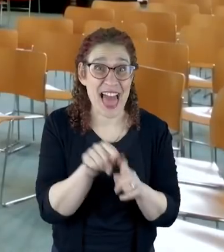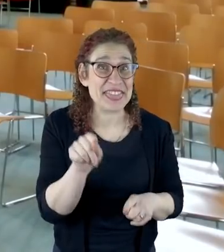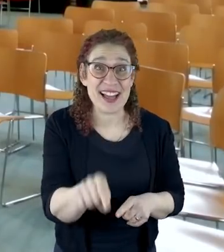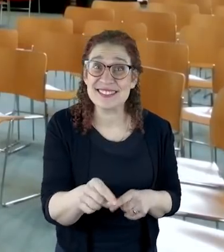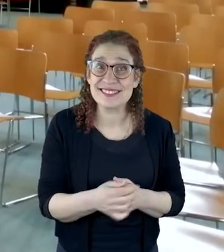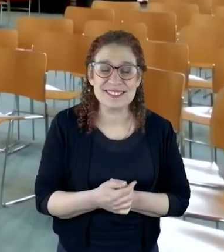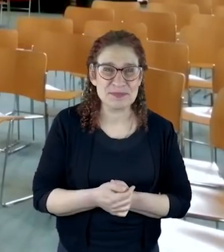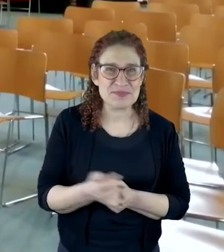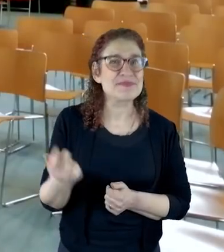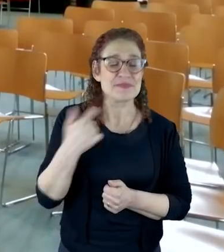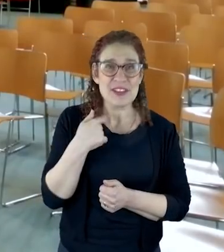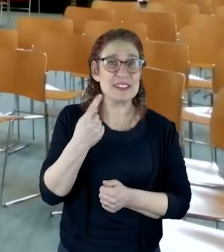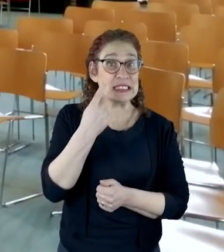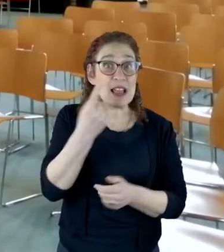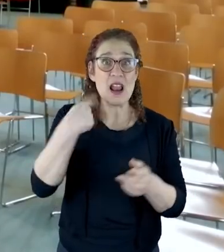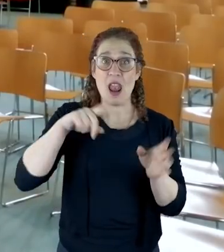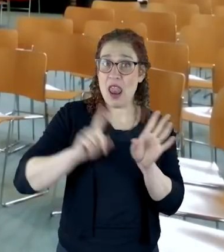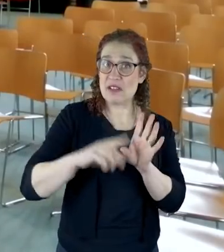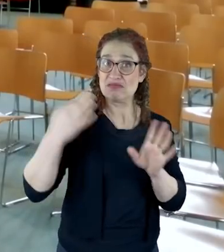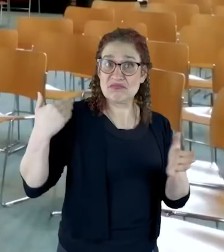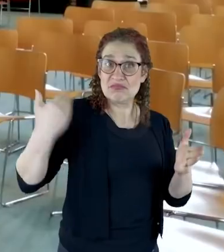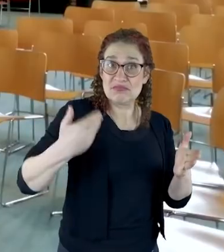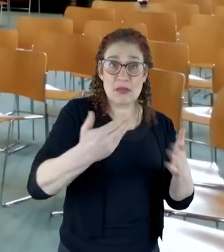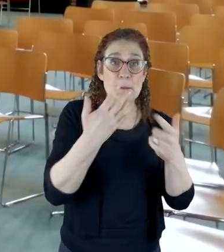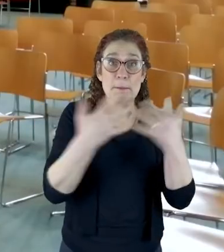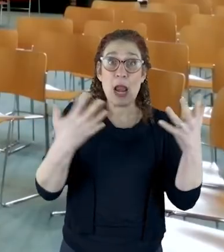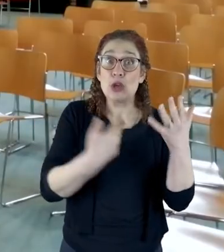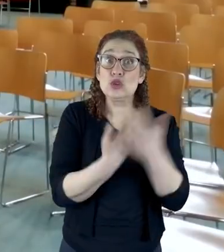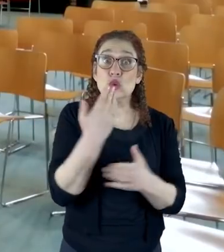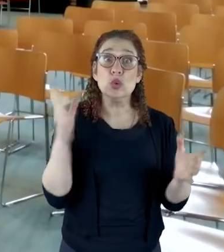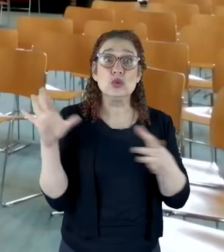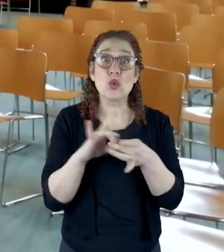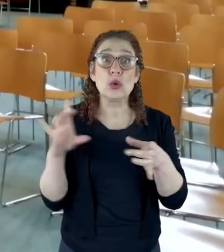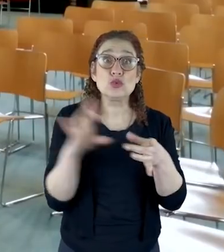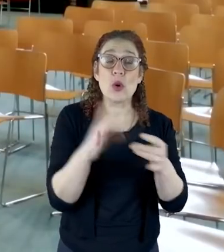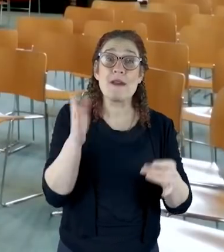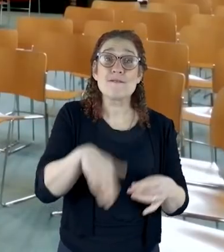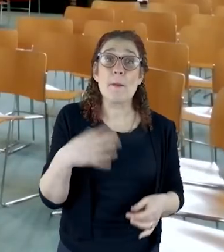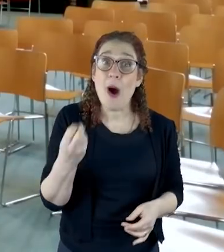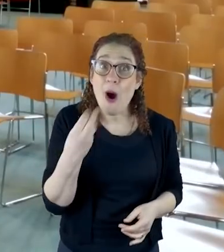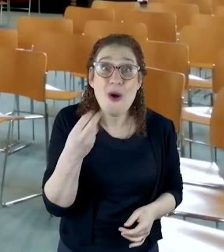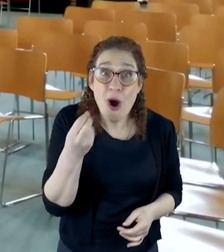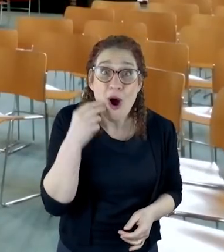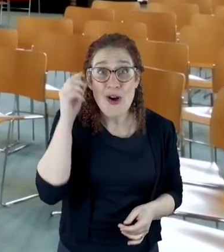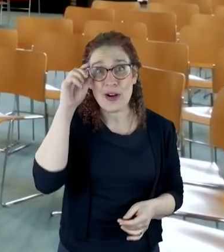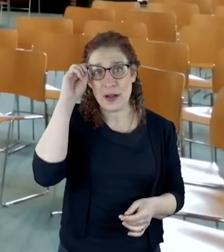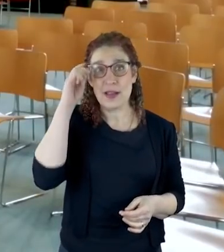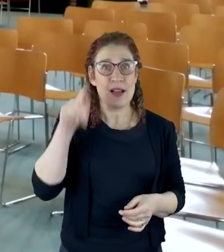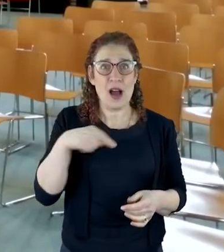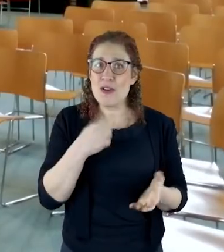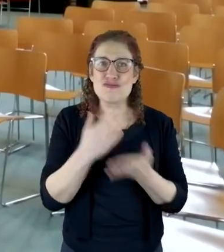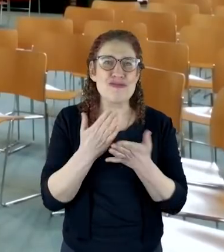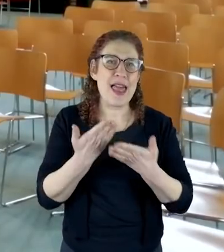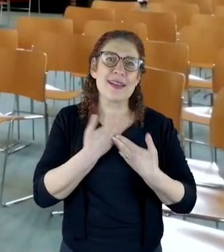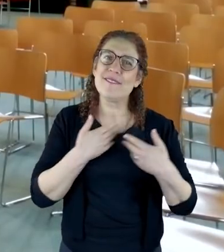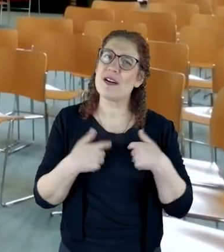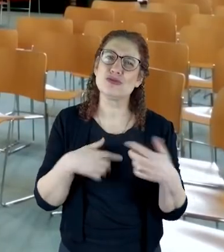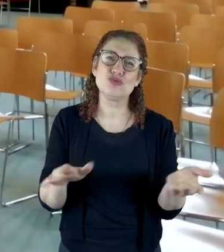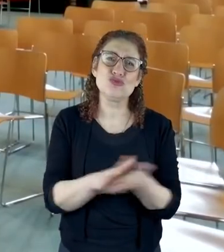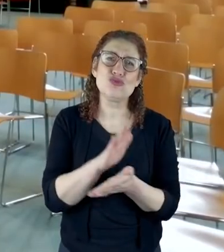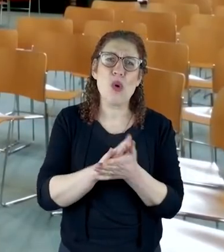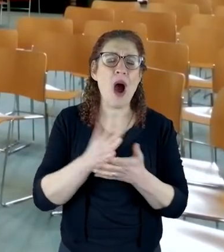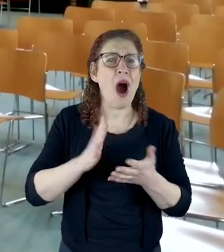past year, we've had several individuals and families from Hong Kong join our church family. It's been a joy